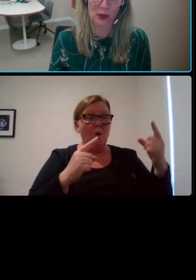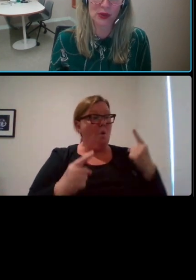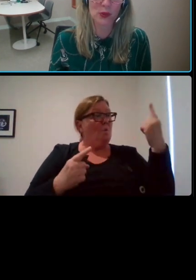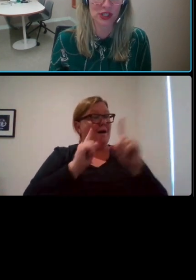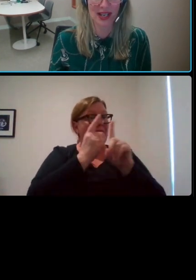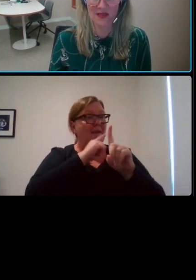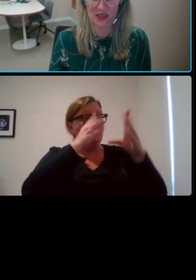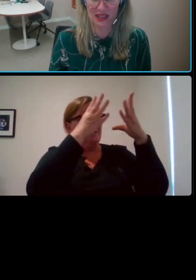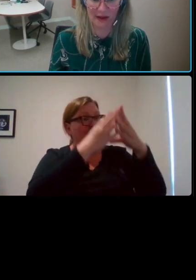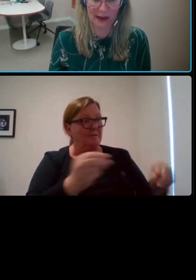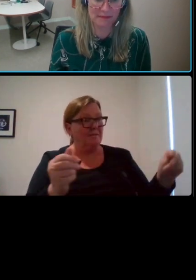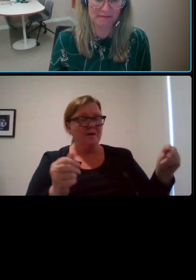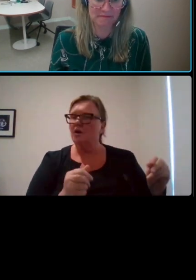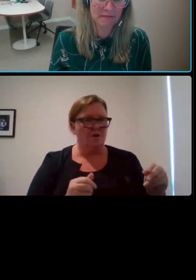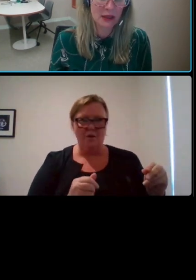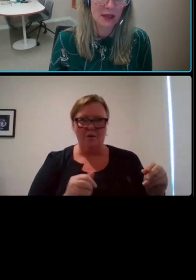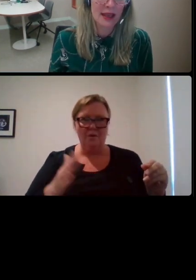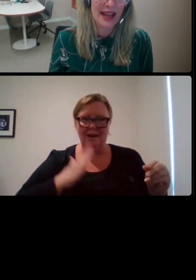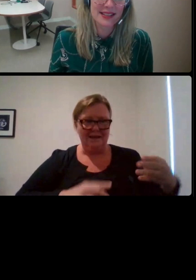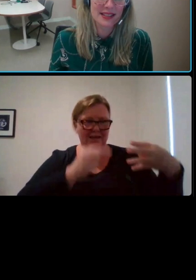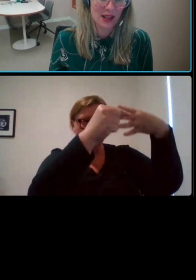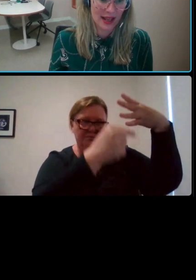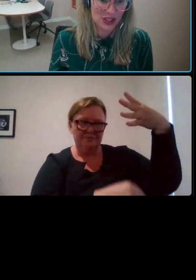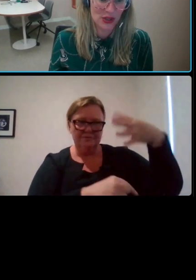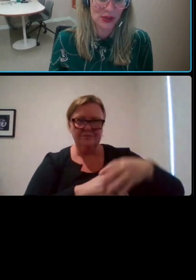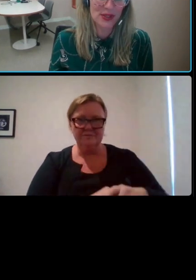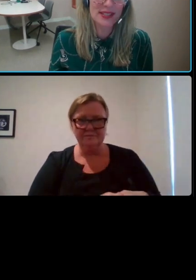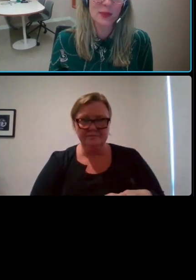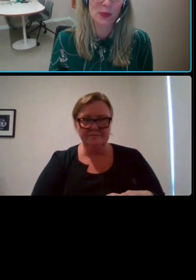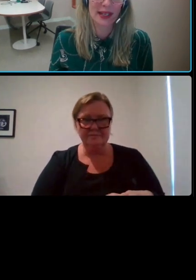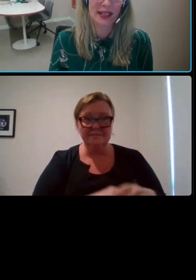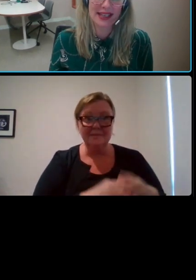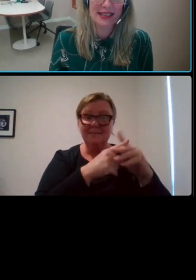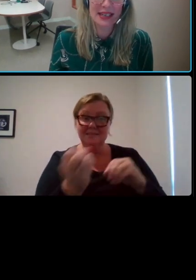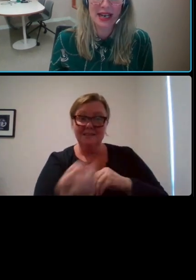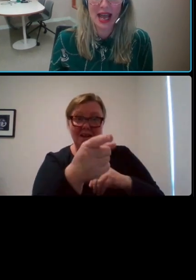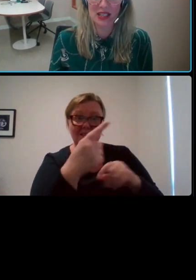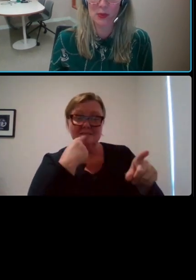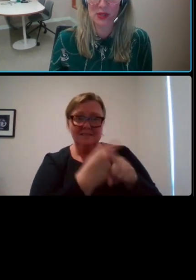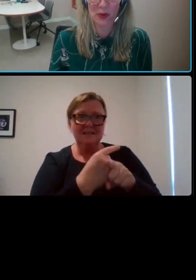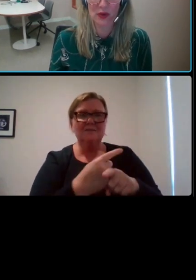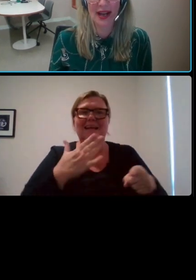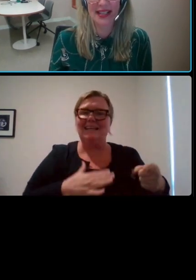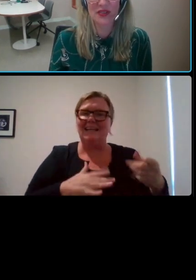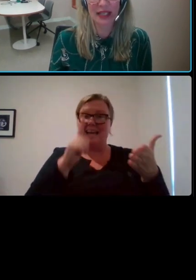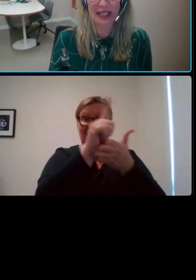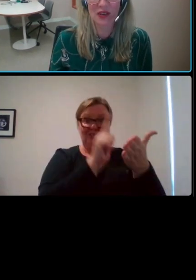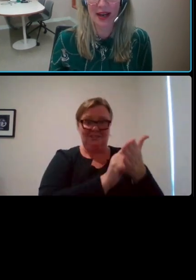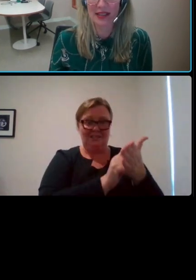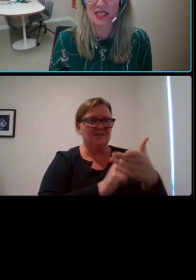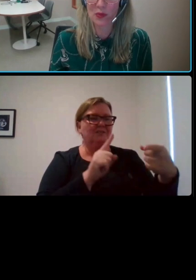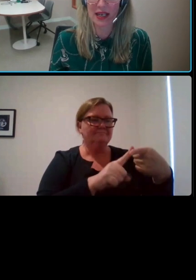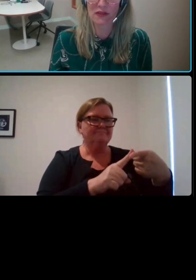reform alone would achieve this outcome. As the slide shows, we instead need an Act which provides